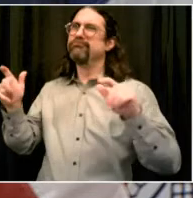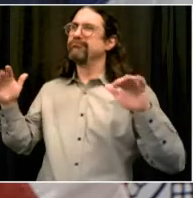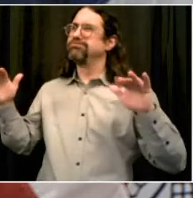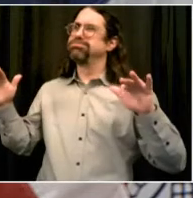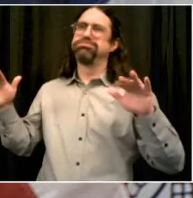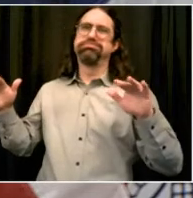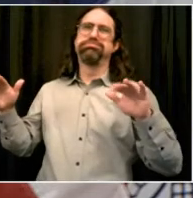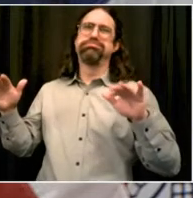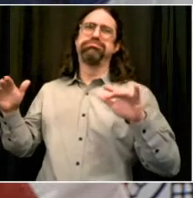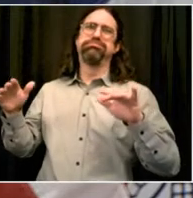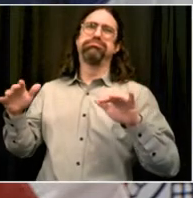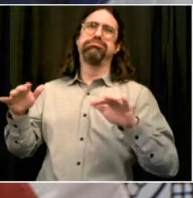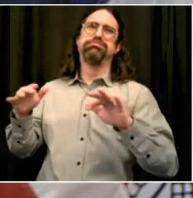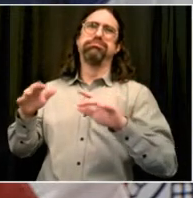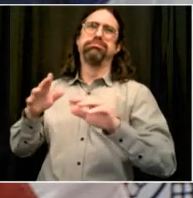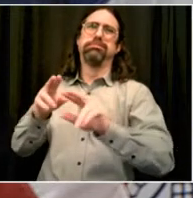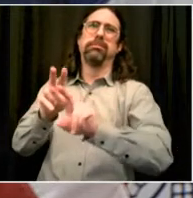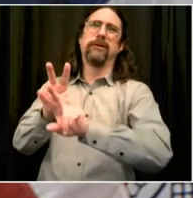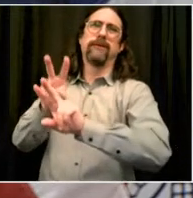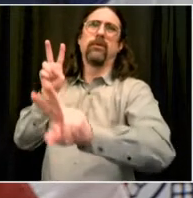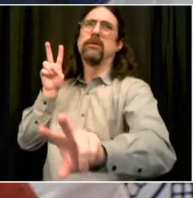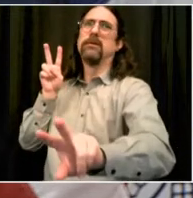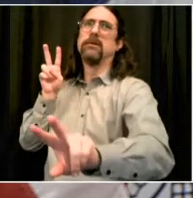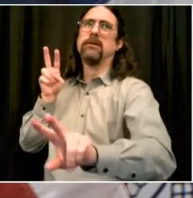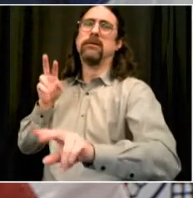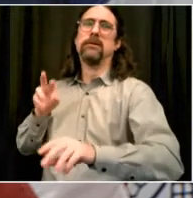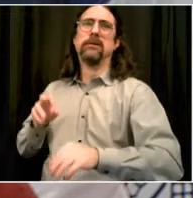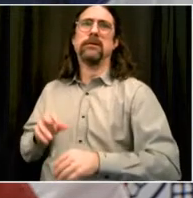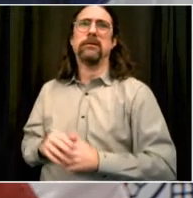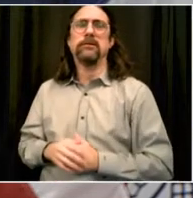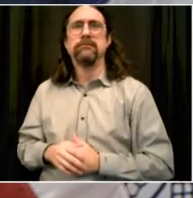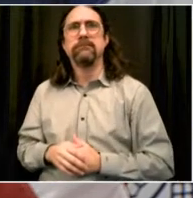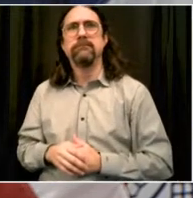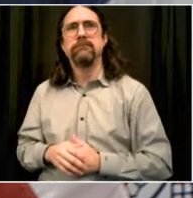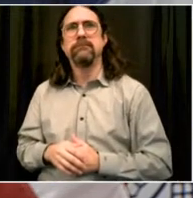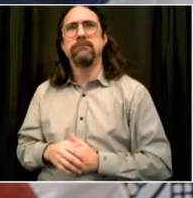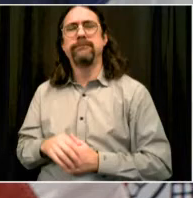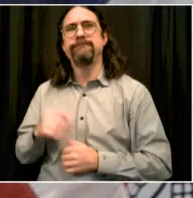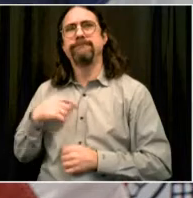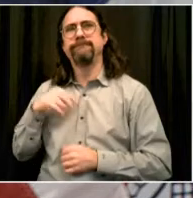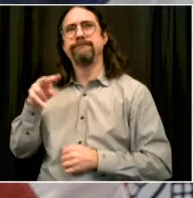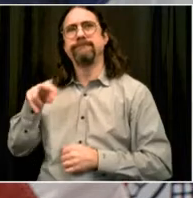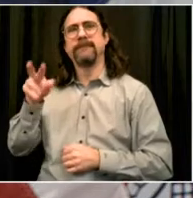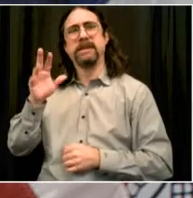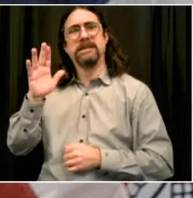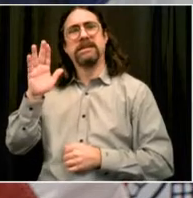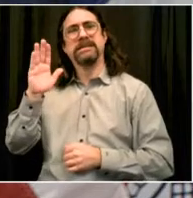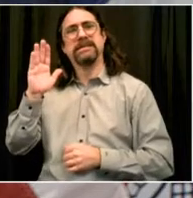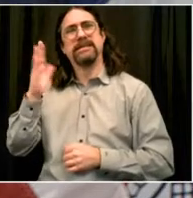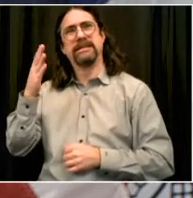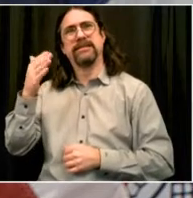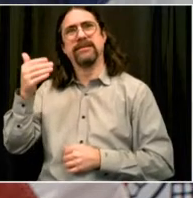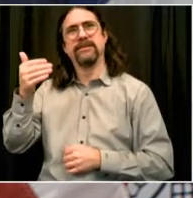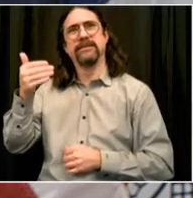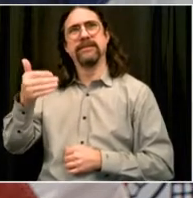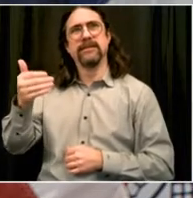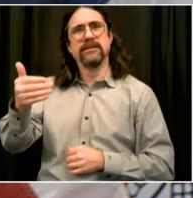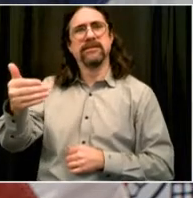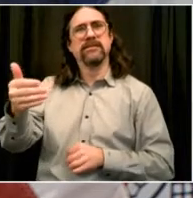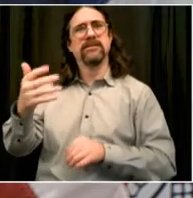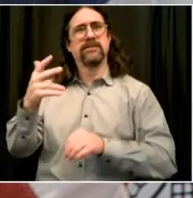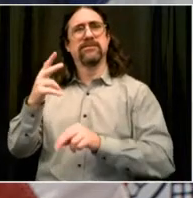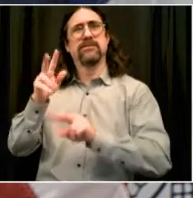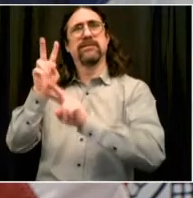to be, another place where we're not seeing that public health guidance being followed. Can you talk a little bit more about this event and also, what